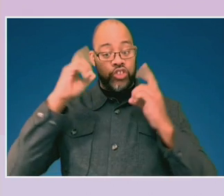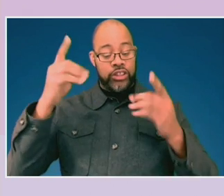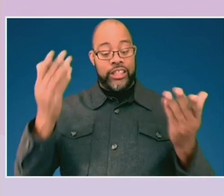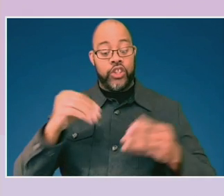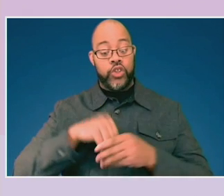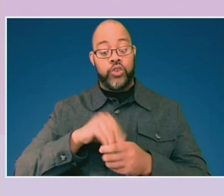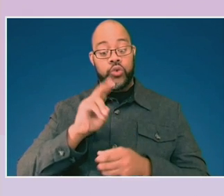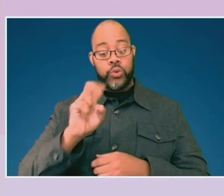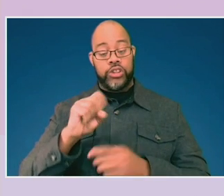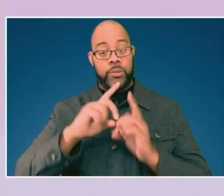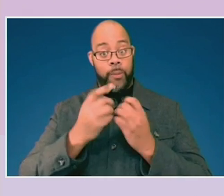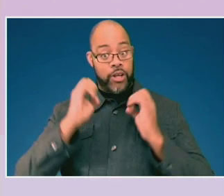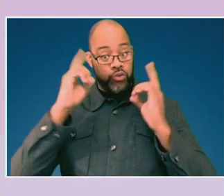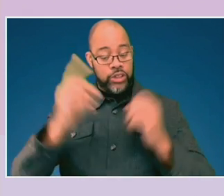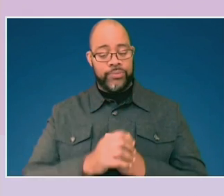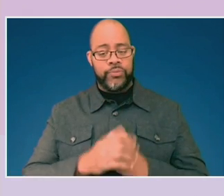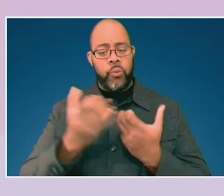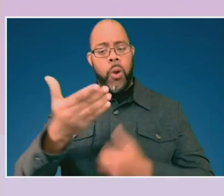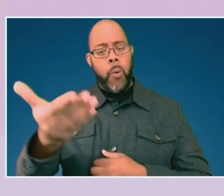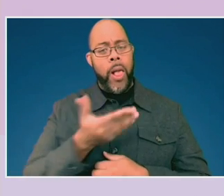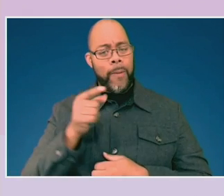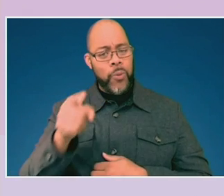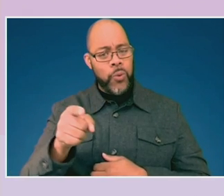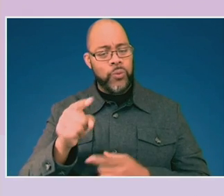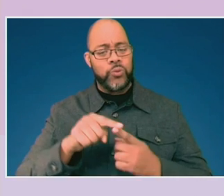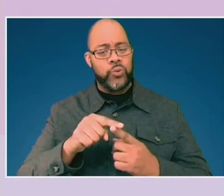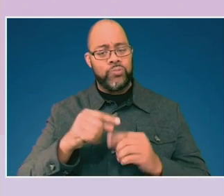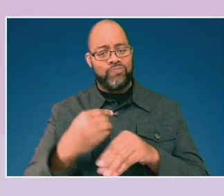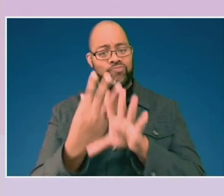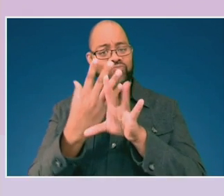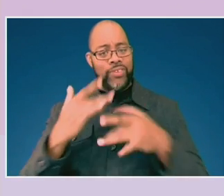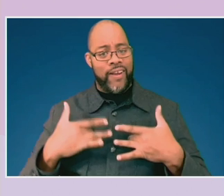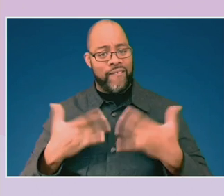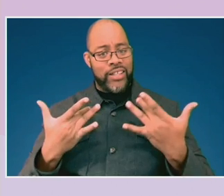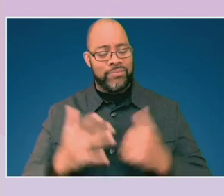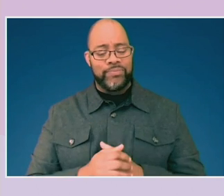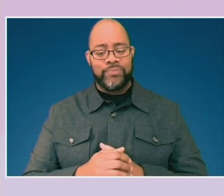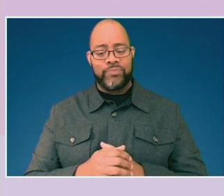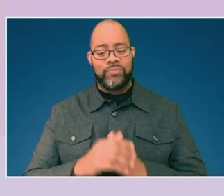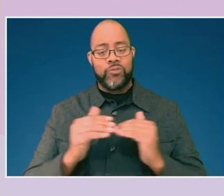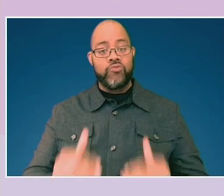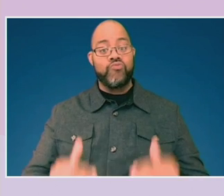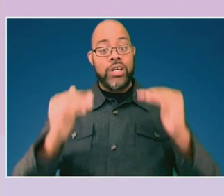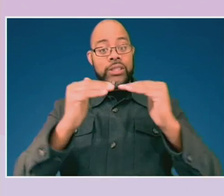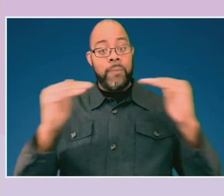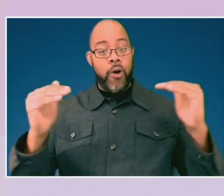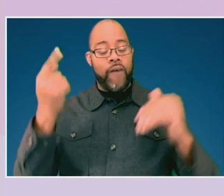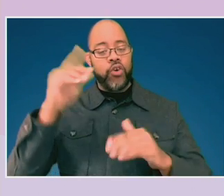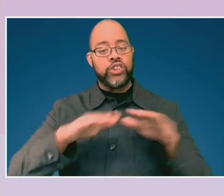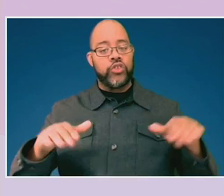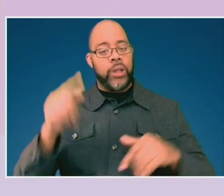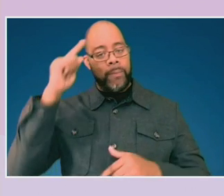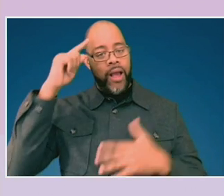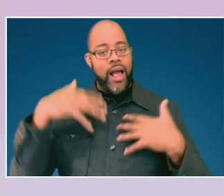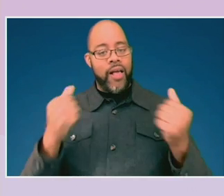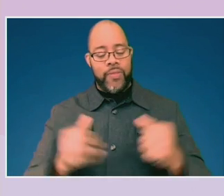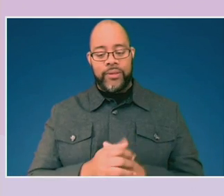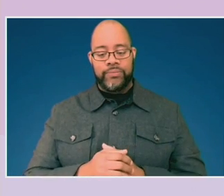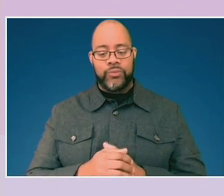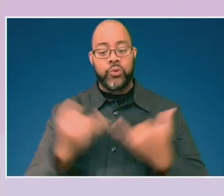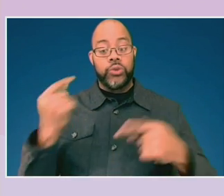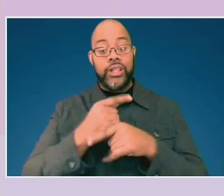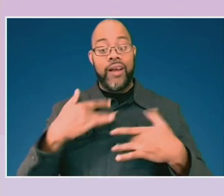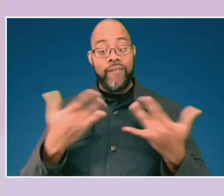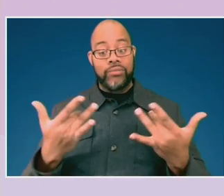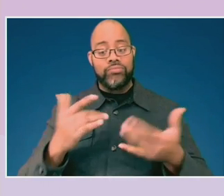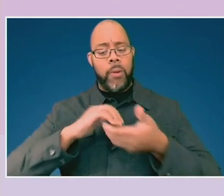Education. I'd like to welcome you to our virtual event, Raising the Bar for Children's Mental Health. Today's event is a